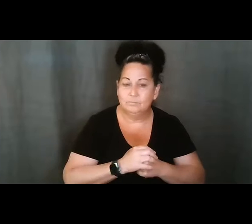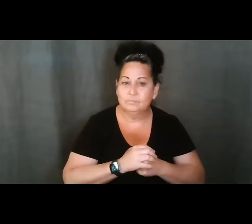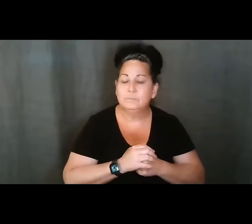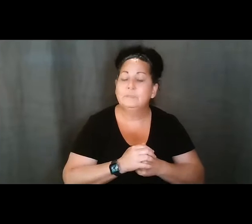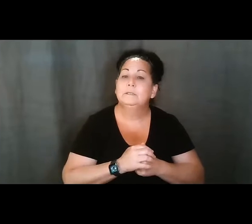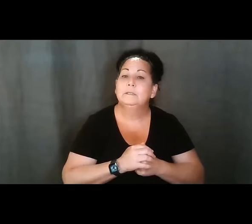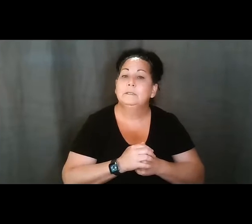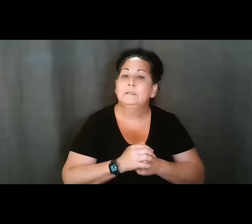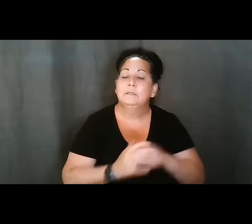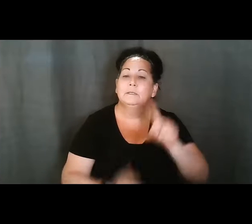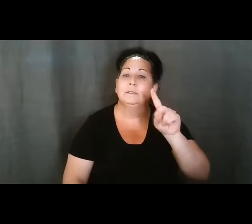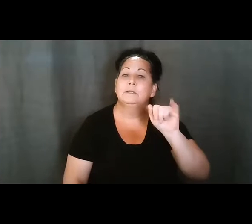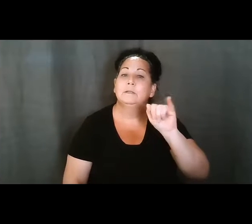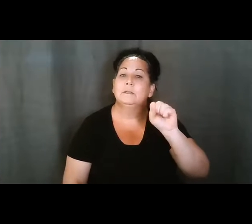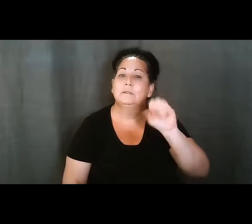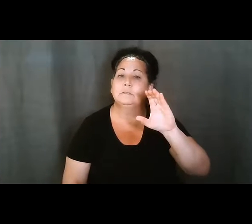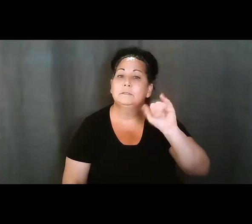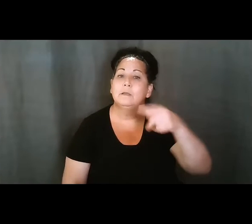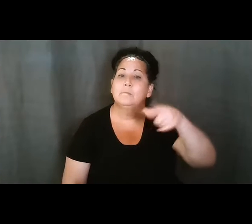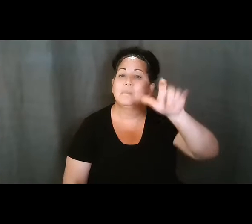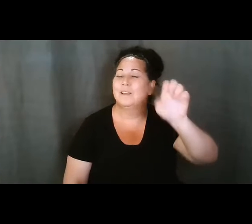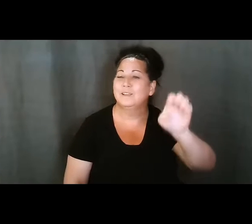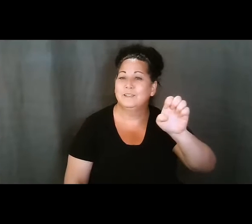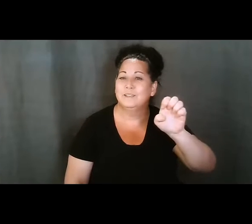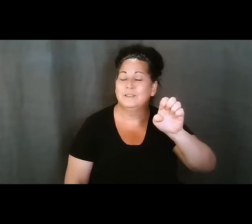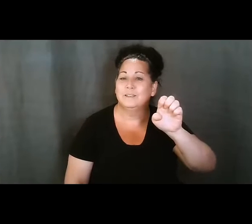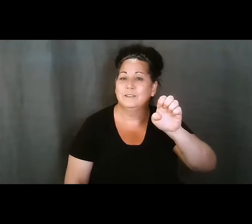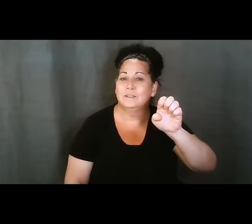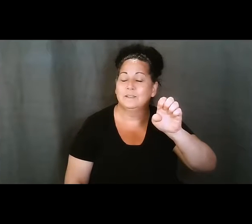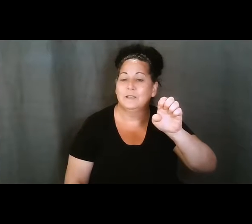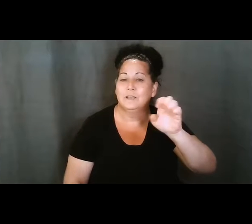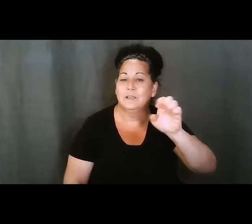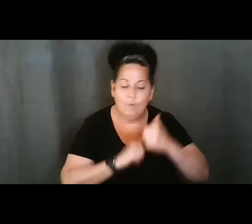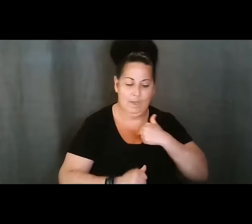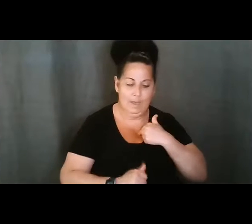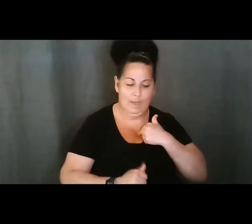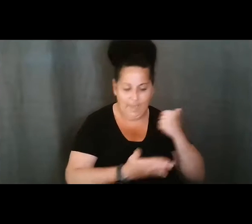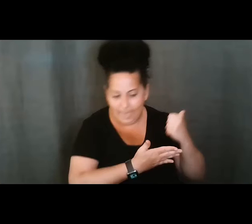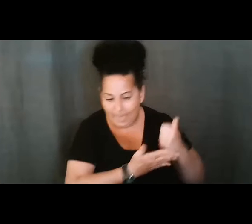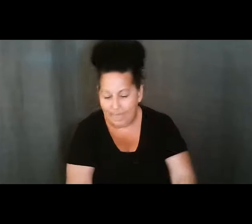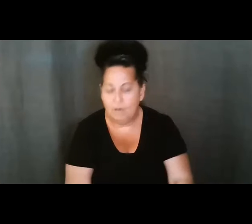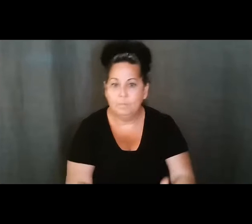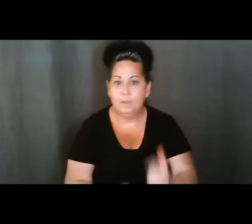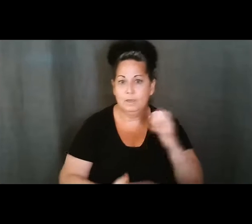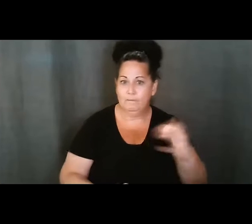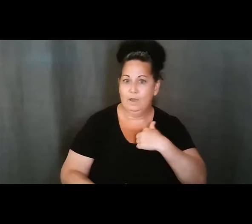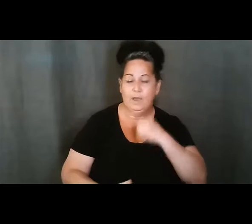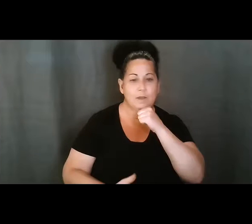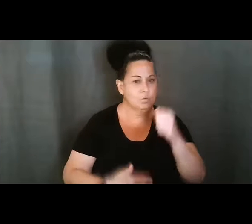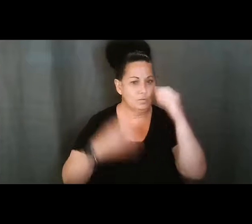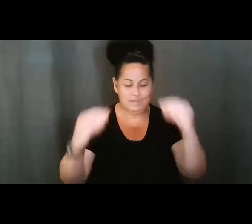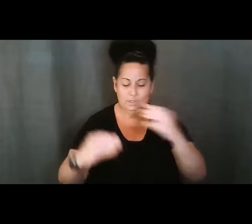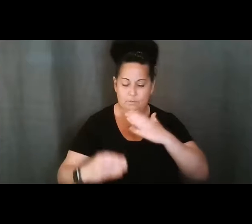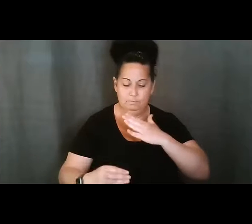Discipline is not what I do to my child, it's what I do for them. Because if I don't teach my child social emotional